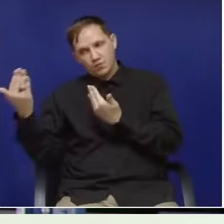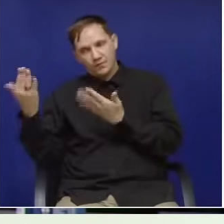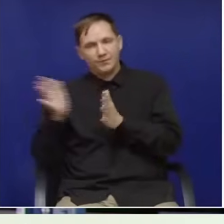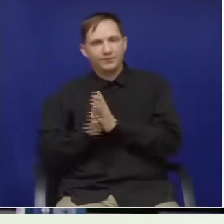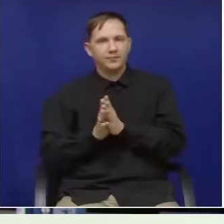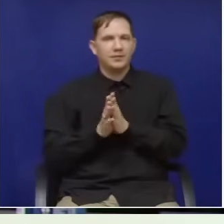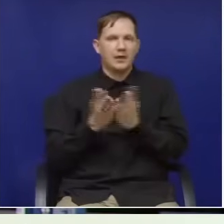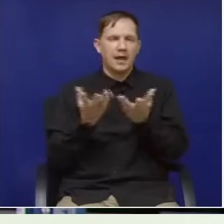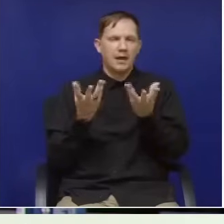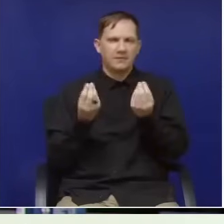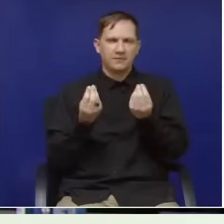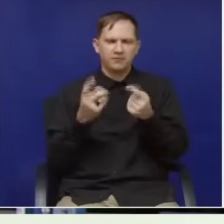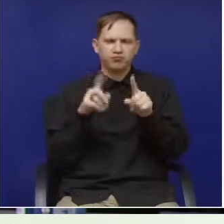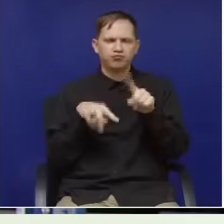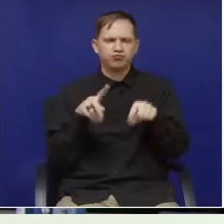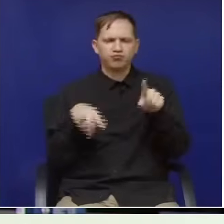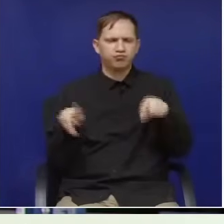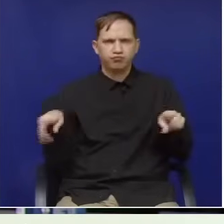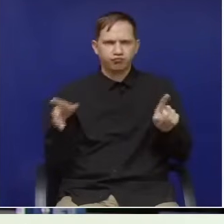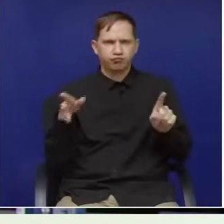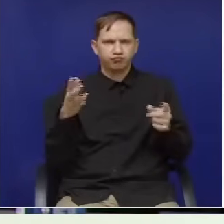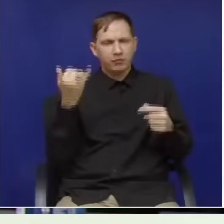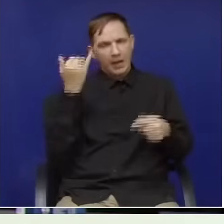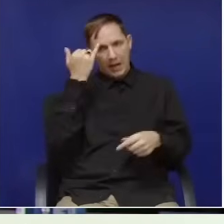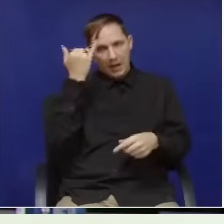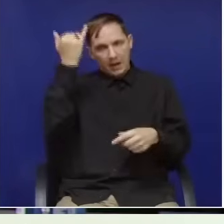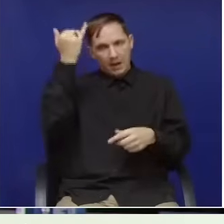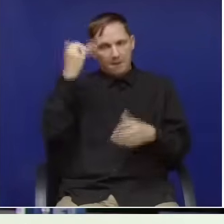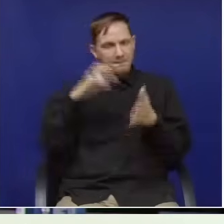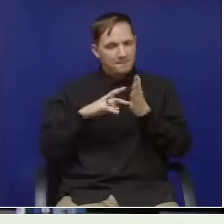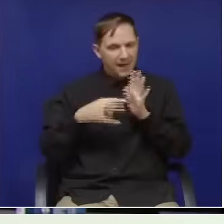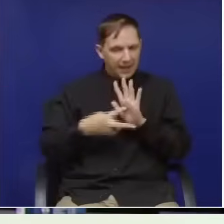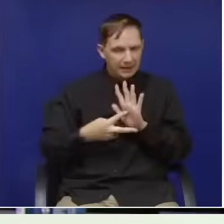implemented a number of targeted initiatives to address the entry